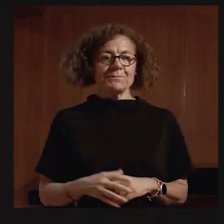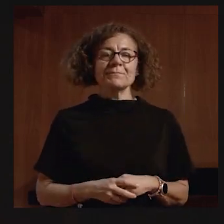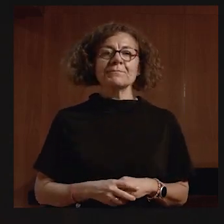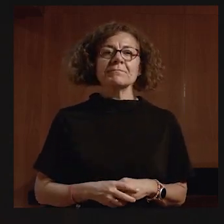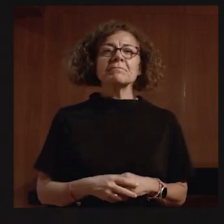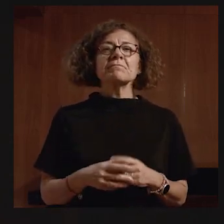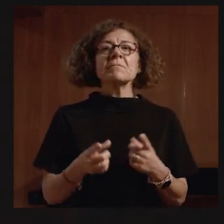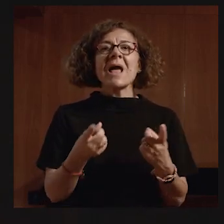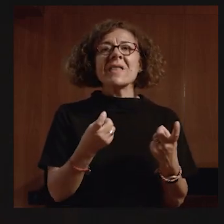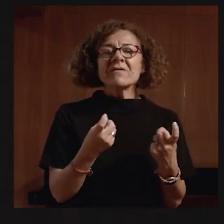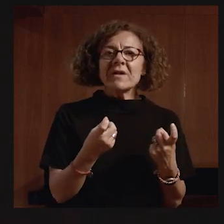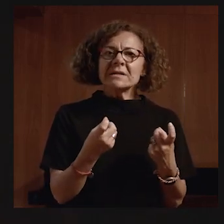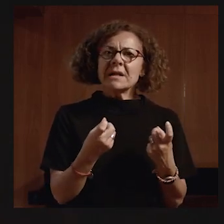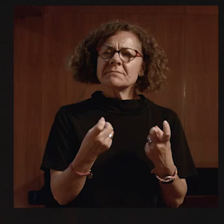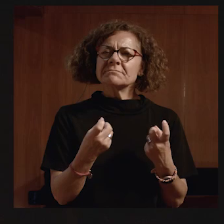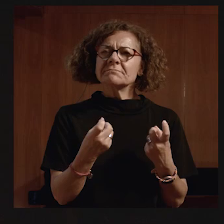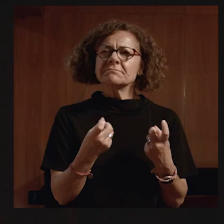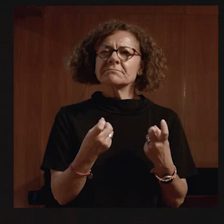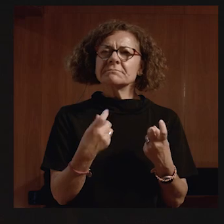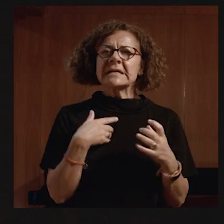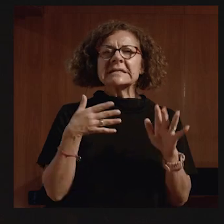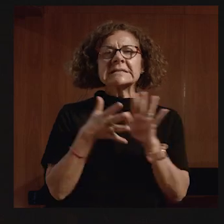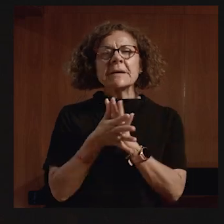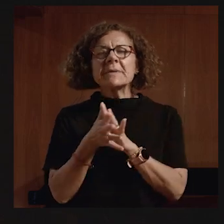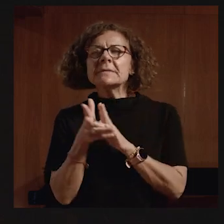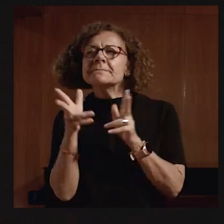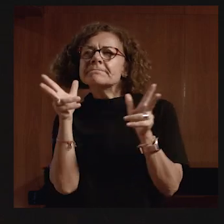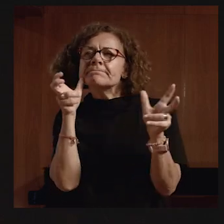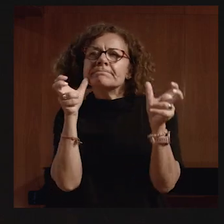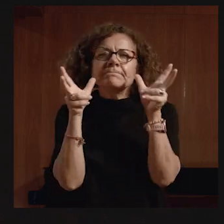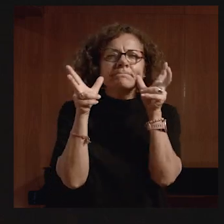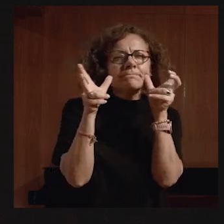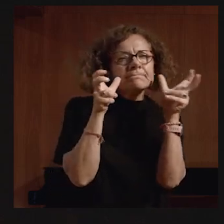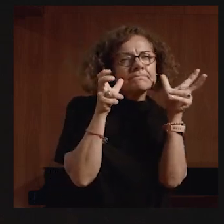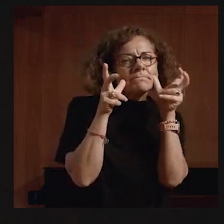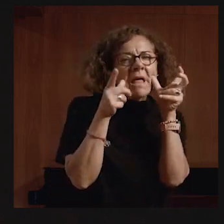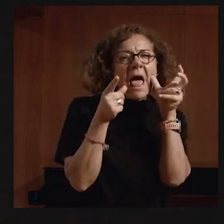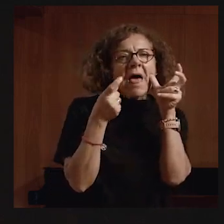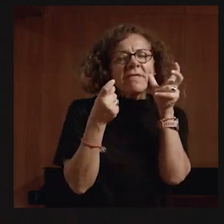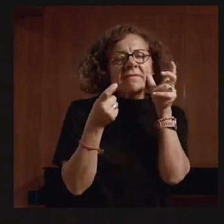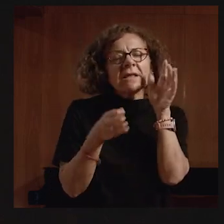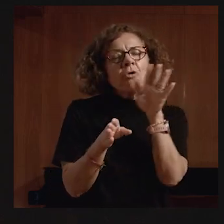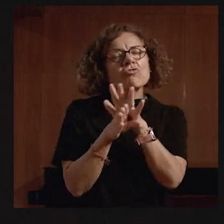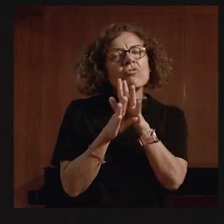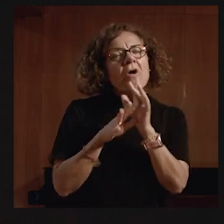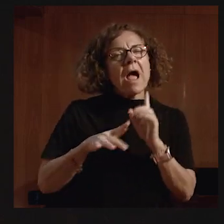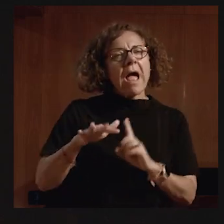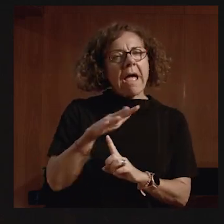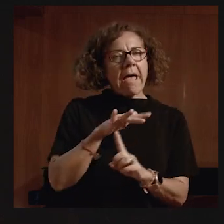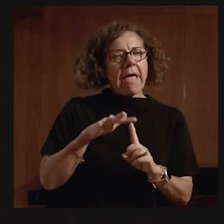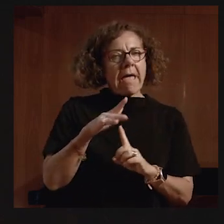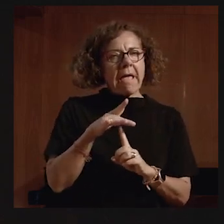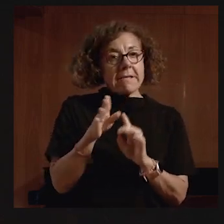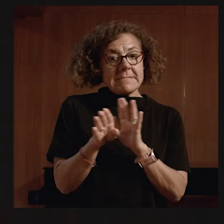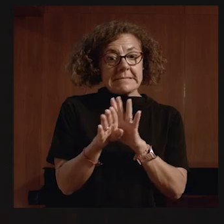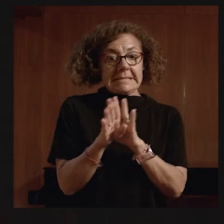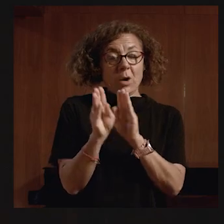that ecosystem, and be genuine. Be genuine as a musician and as a person.